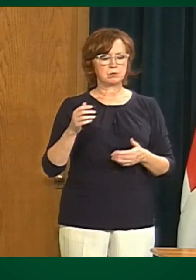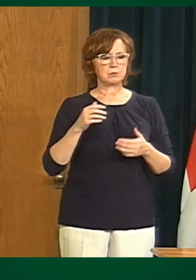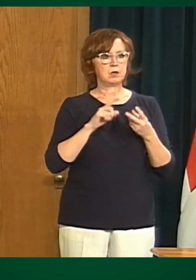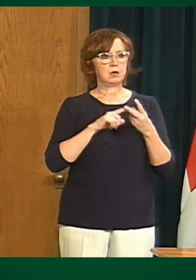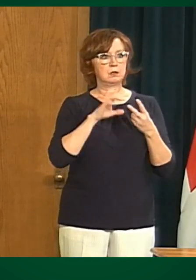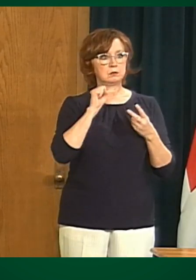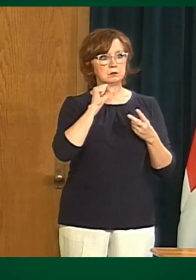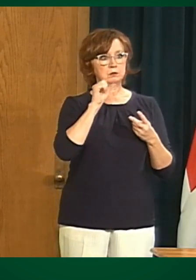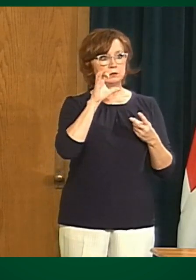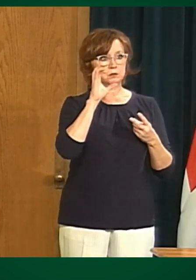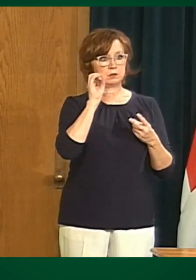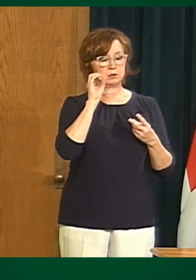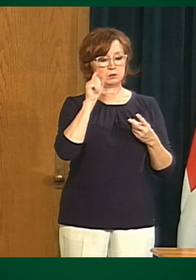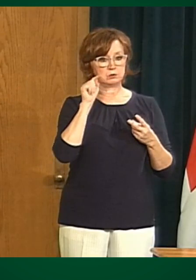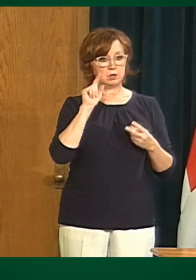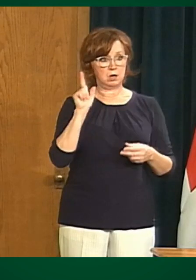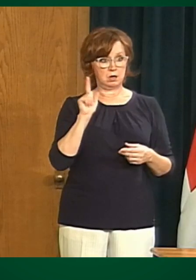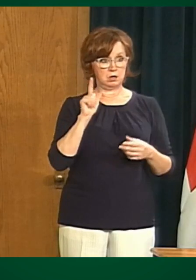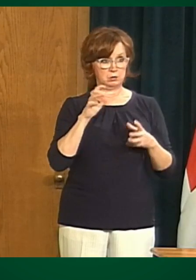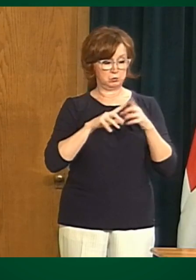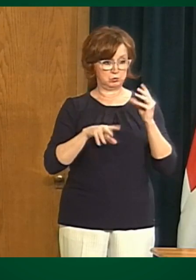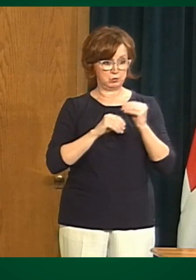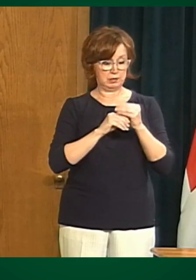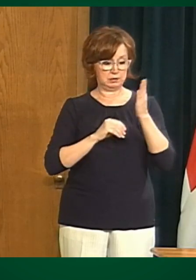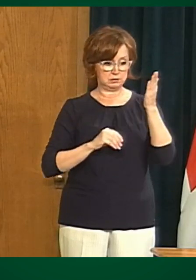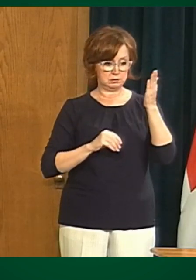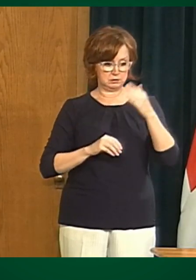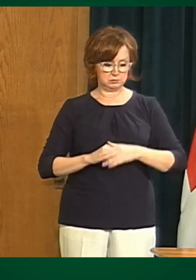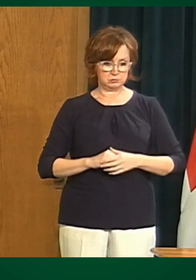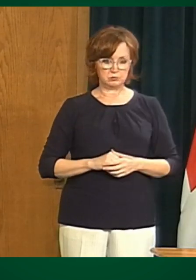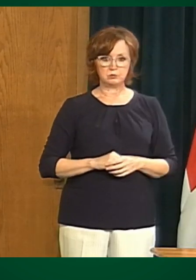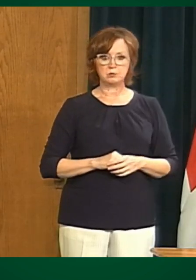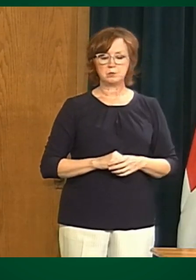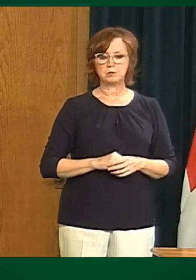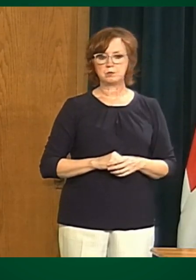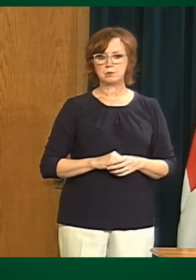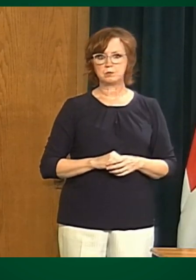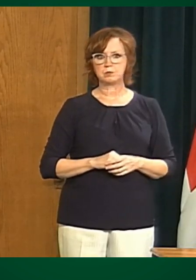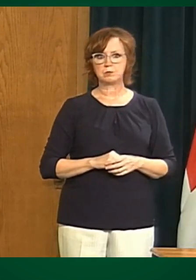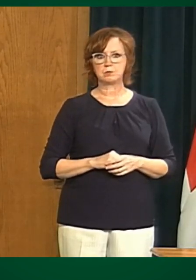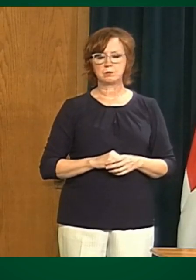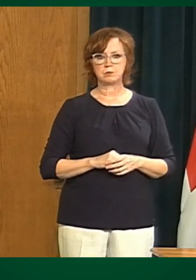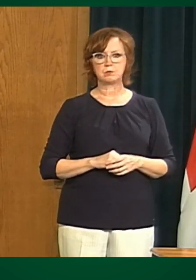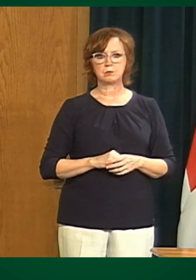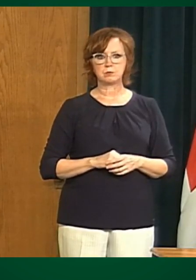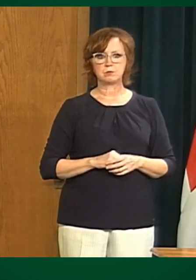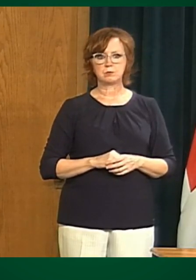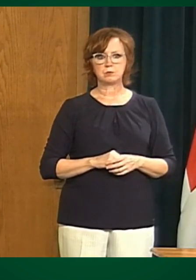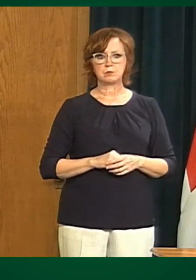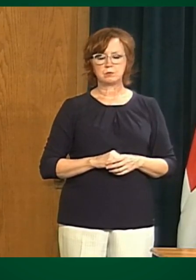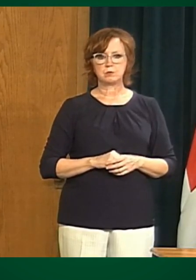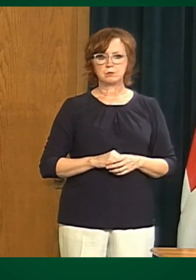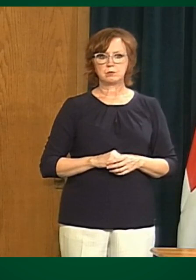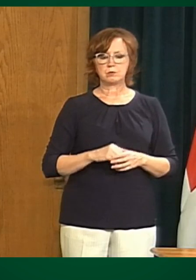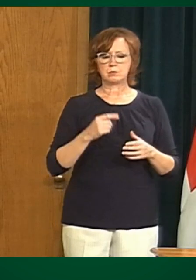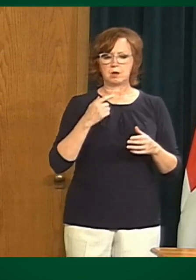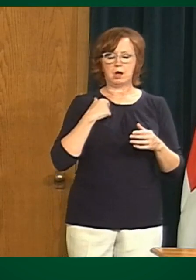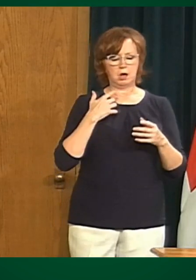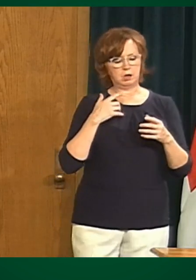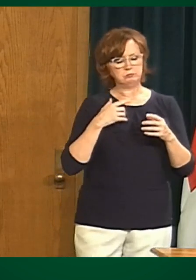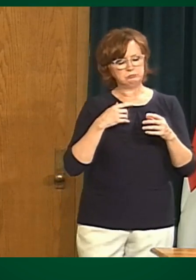Mr. Livingstone, do you have anything to add on that? Only that I think to Dr. Nsungu's point is